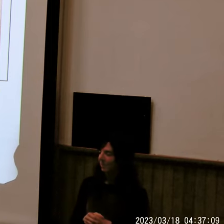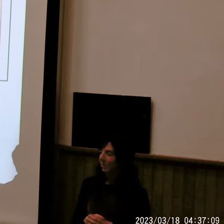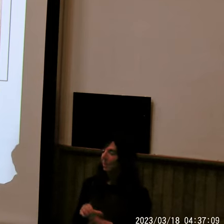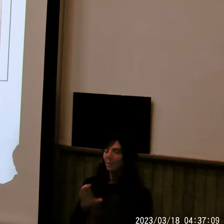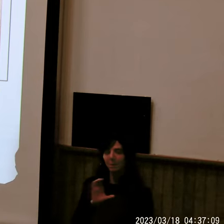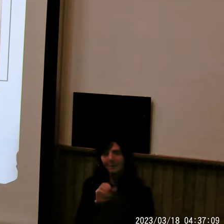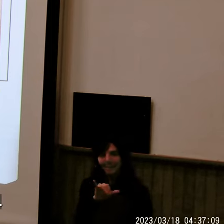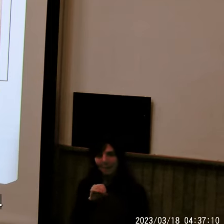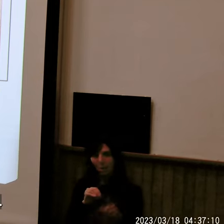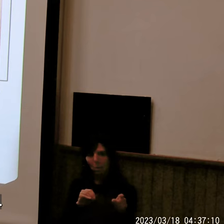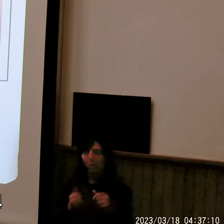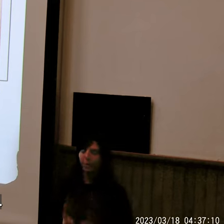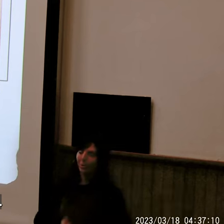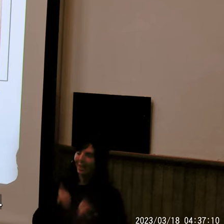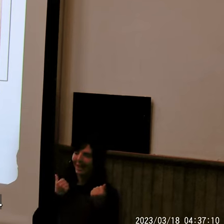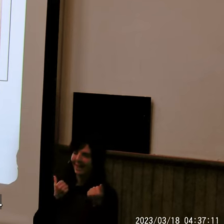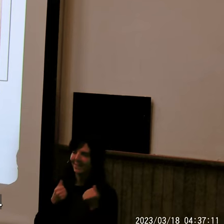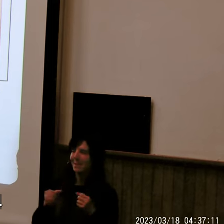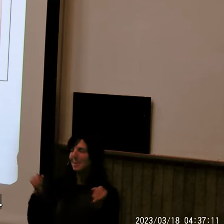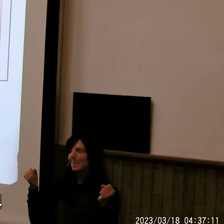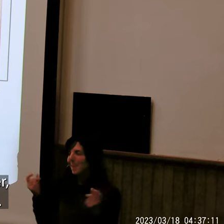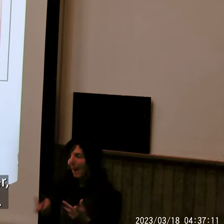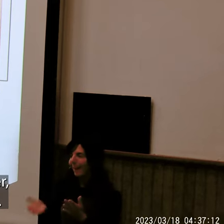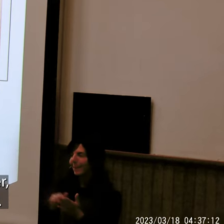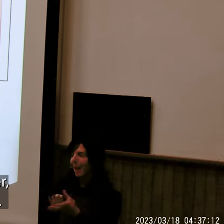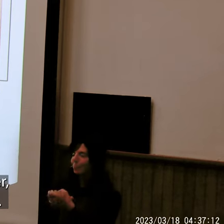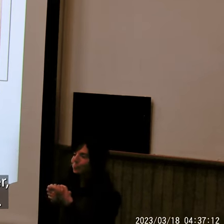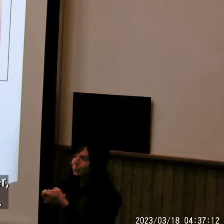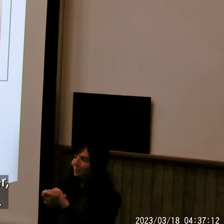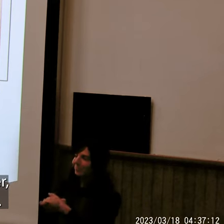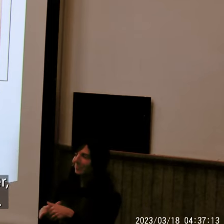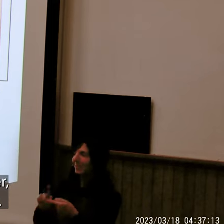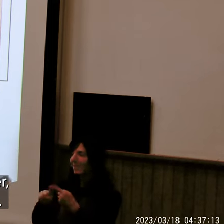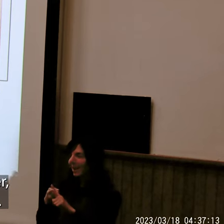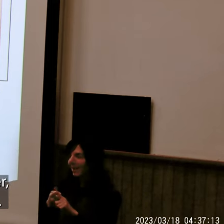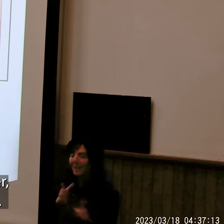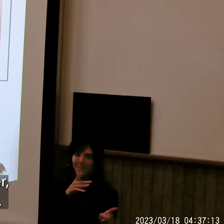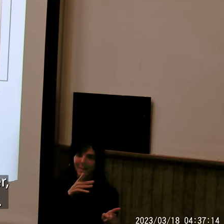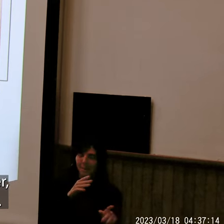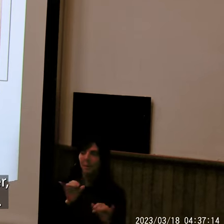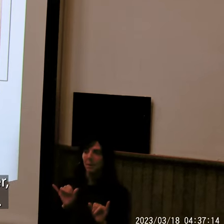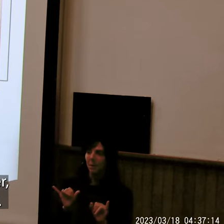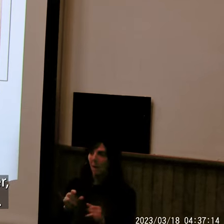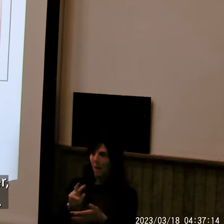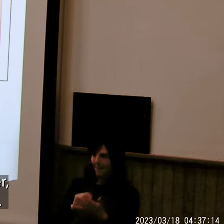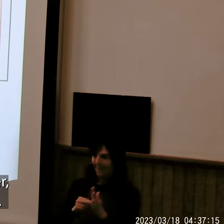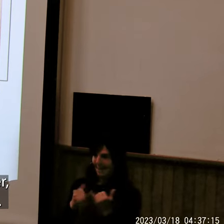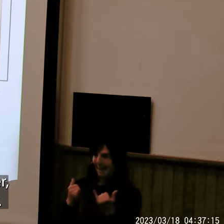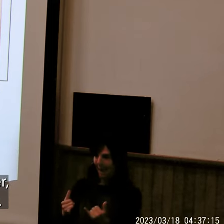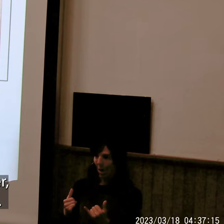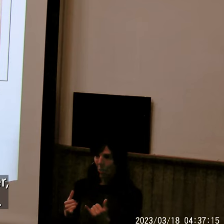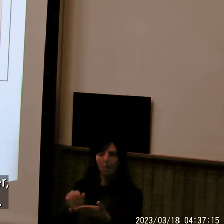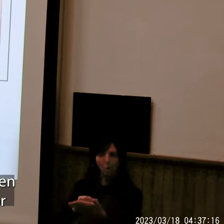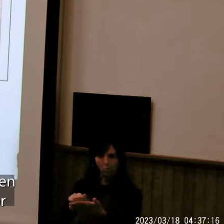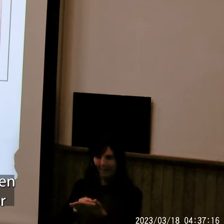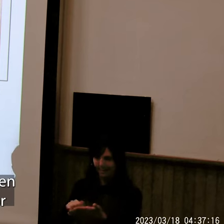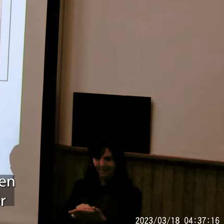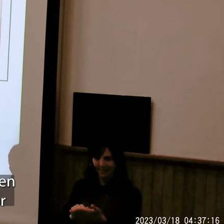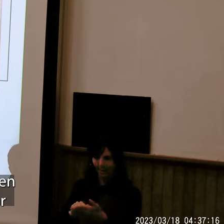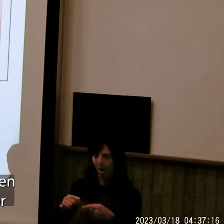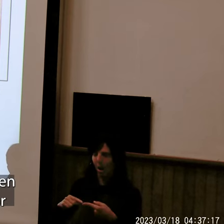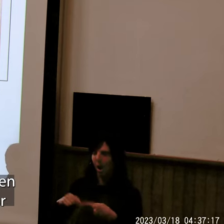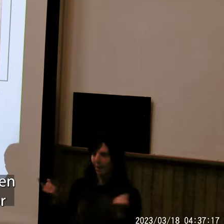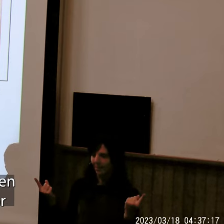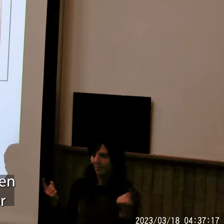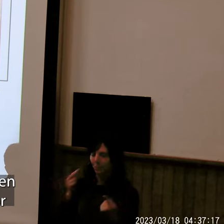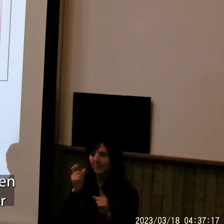Cassio's life as she settles in with her family and her friends. Now, when we move our pointer, words come out of the pointer. It's typical